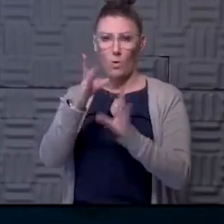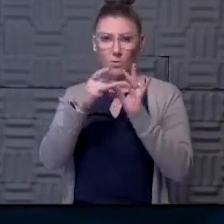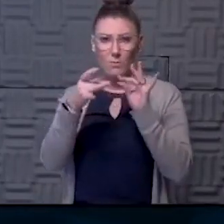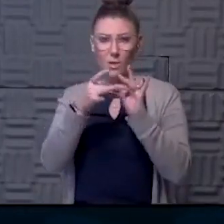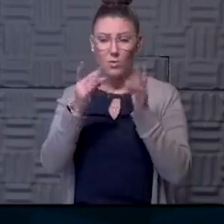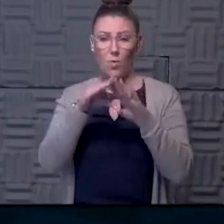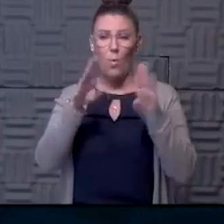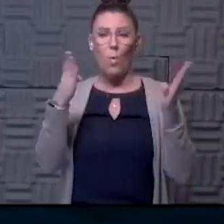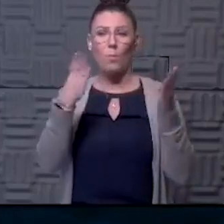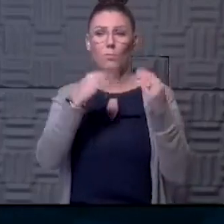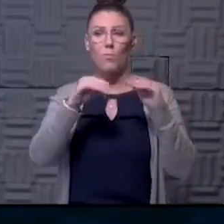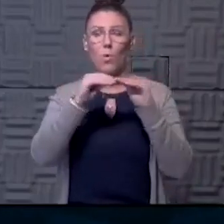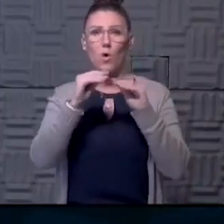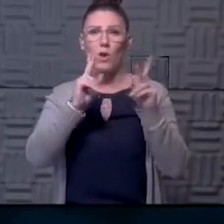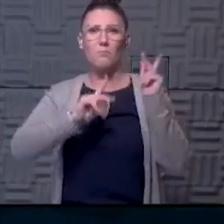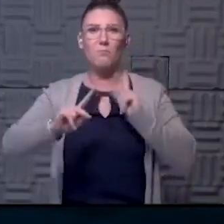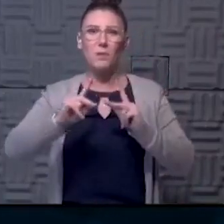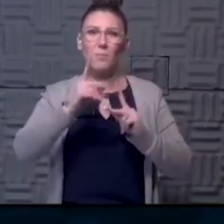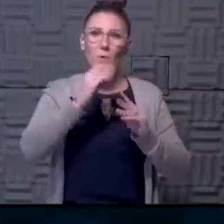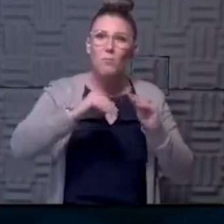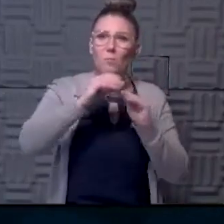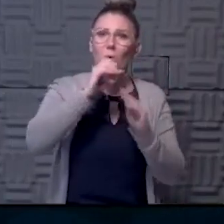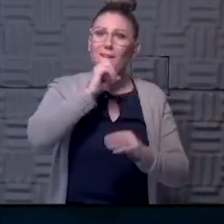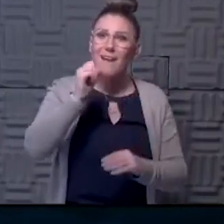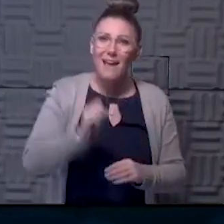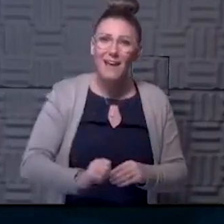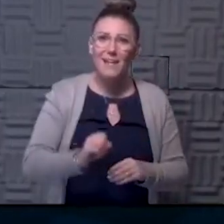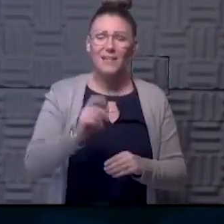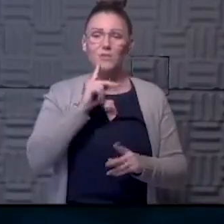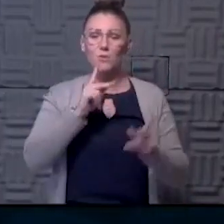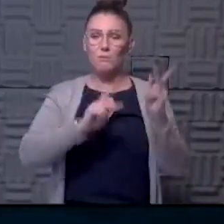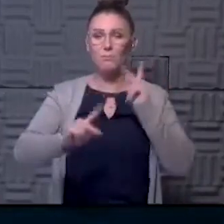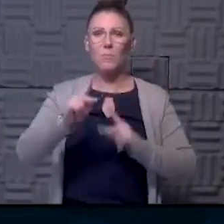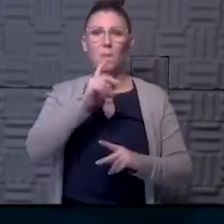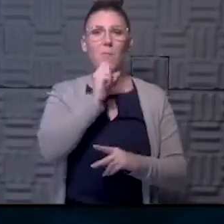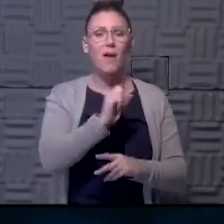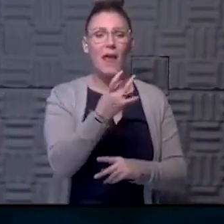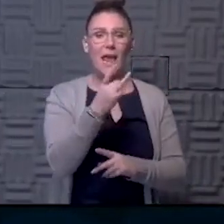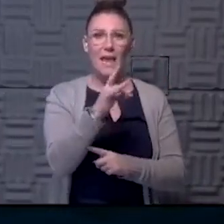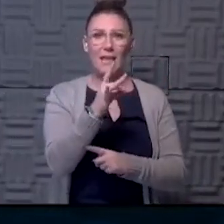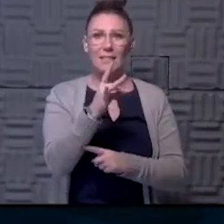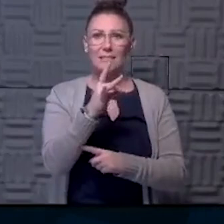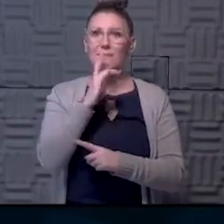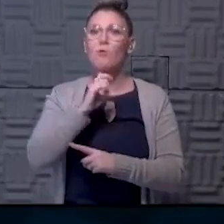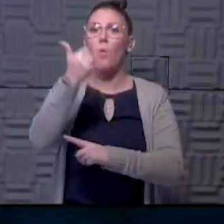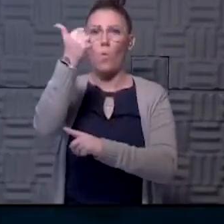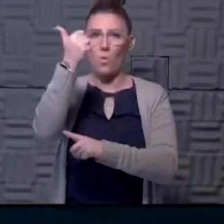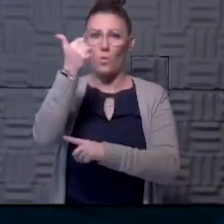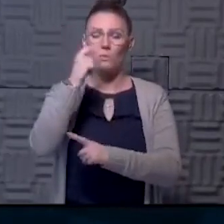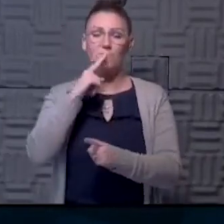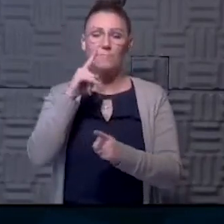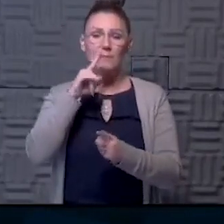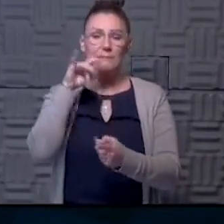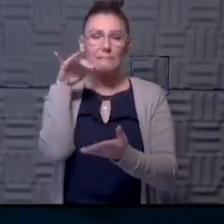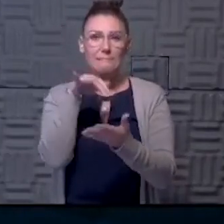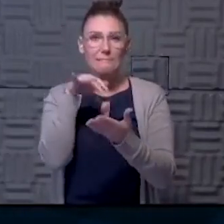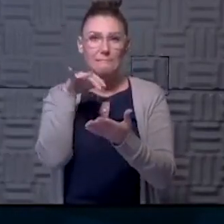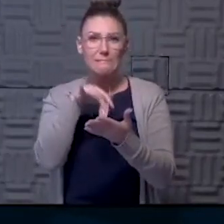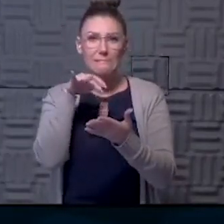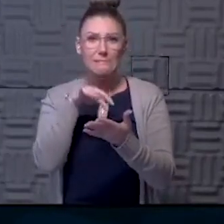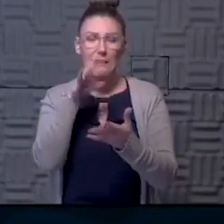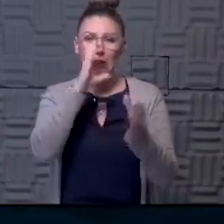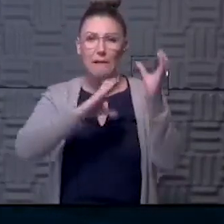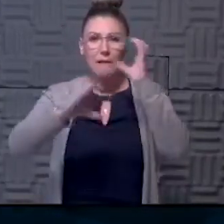more people of more ages. There are criteria for people who are aged 18 and older. The study is seeking patients who have tested